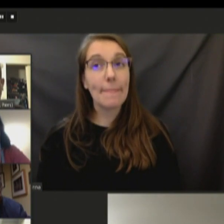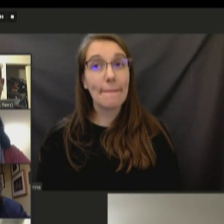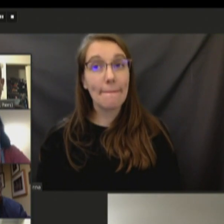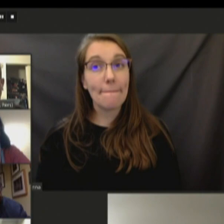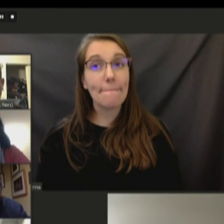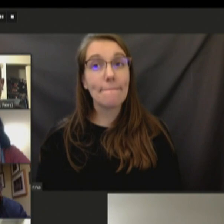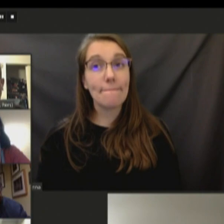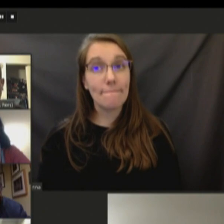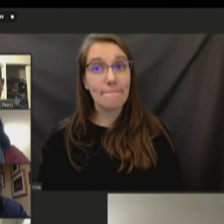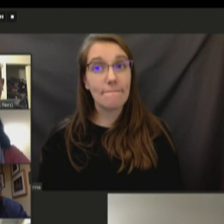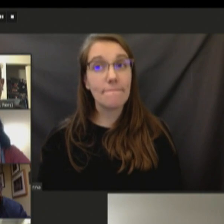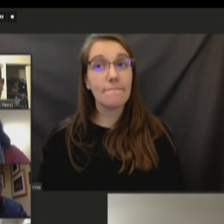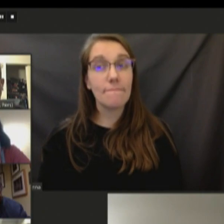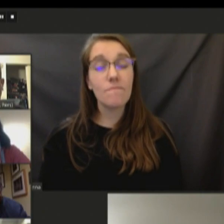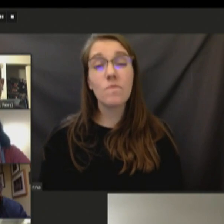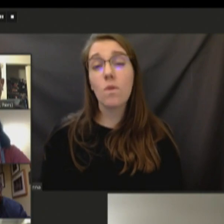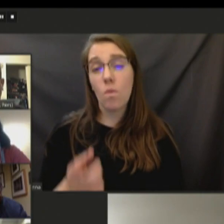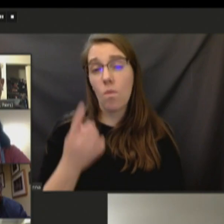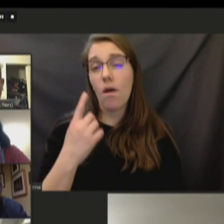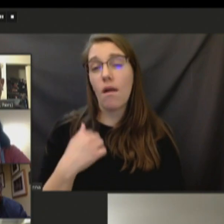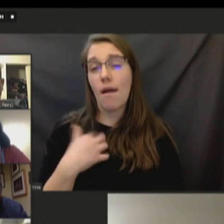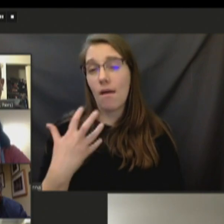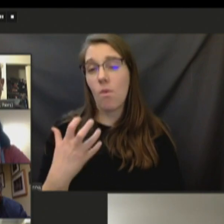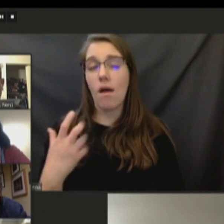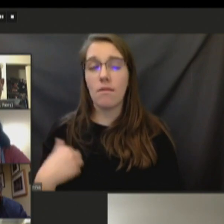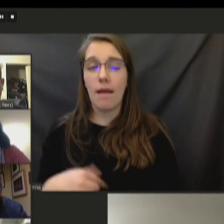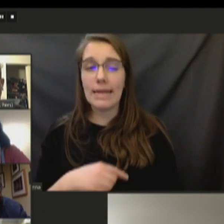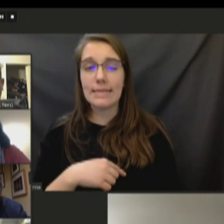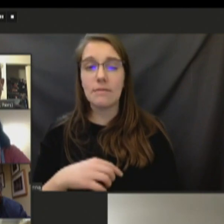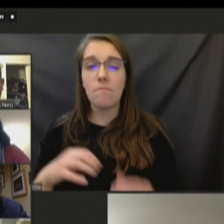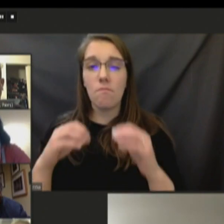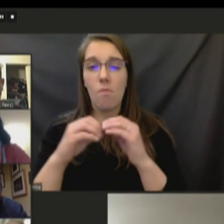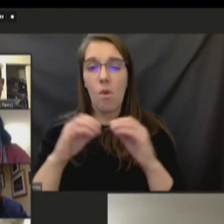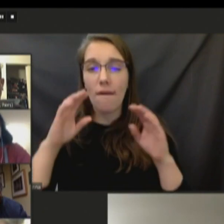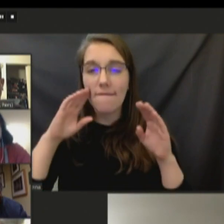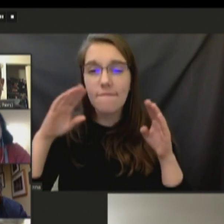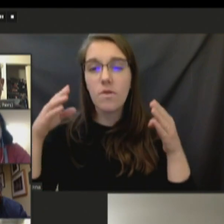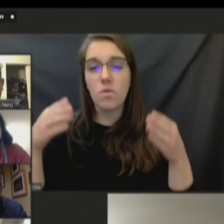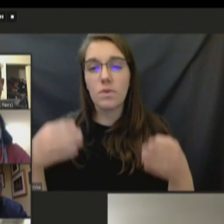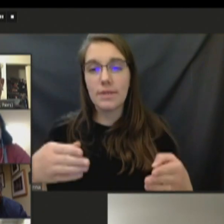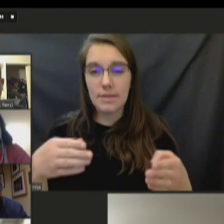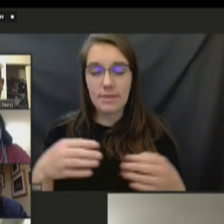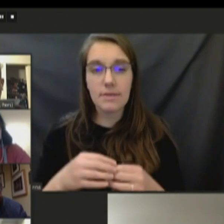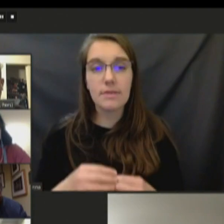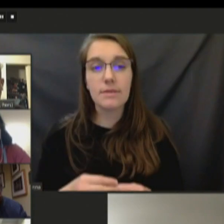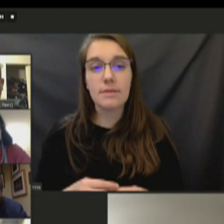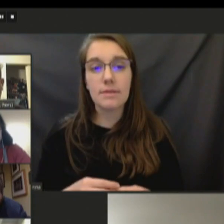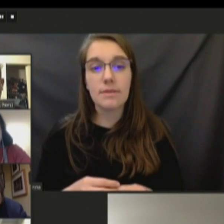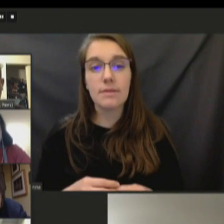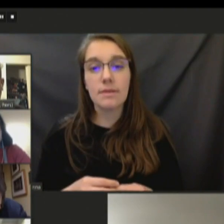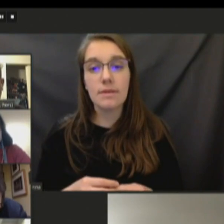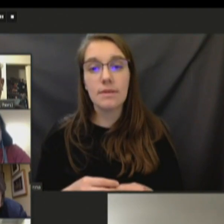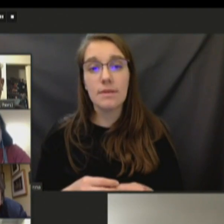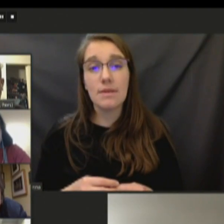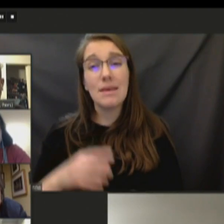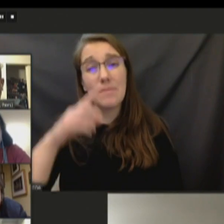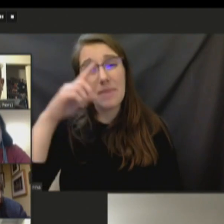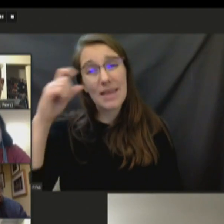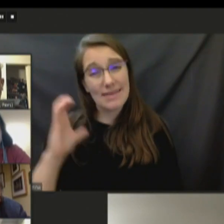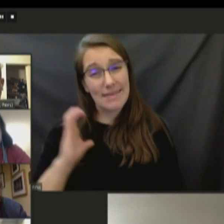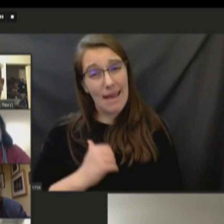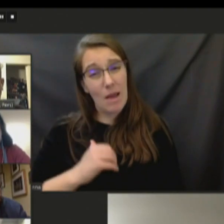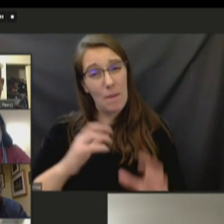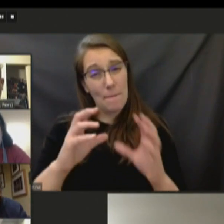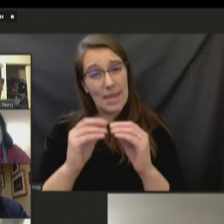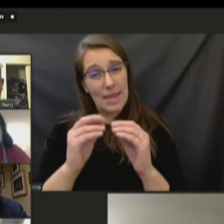us to have more focus on is to, I really don't know, because our meetings are virtual now, I